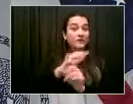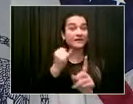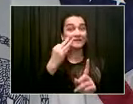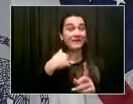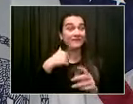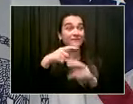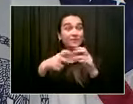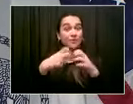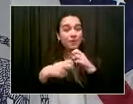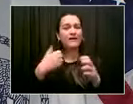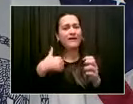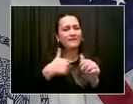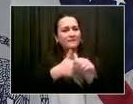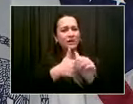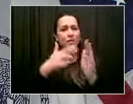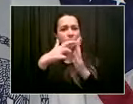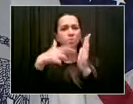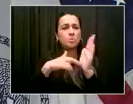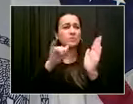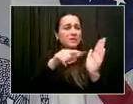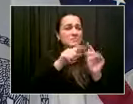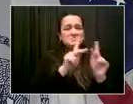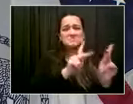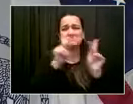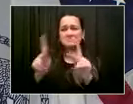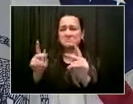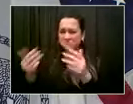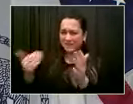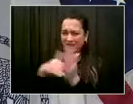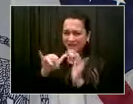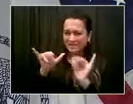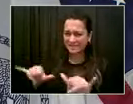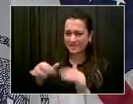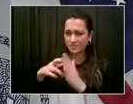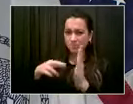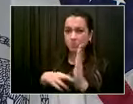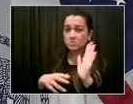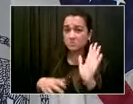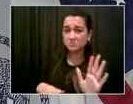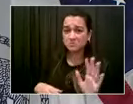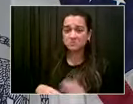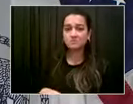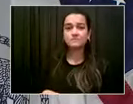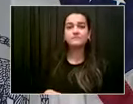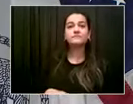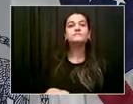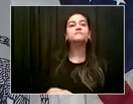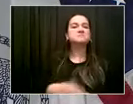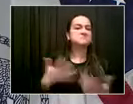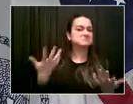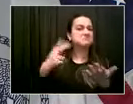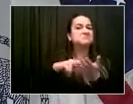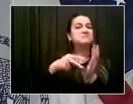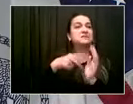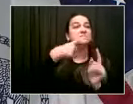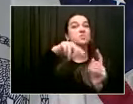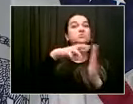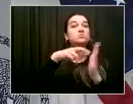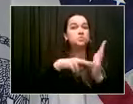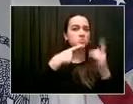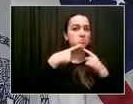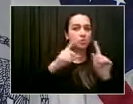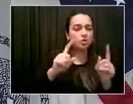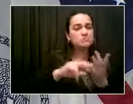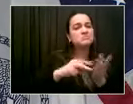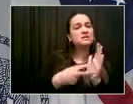the pre-COVID rules. And look, we're gonna work to figure out the right way to handle a kid who